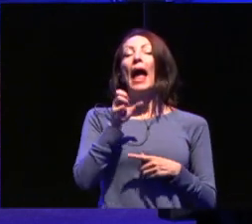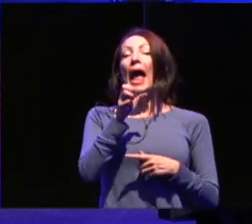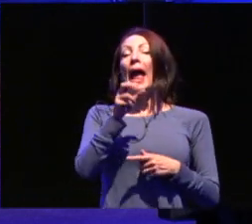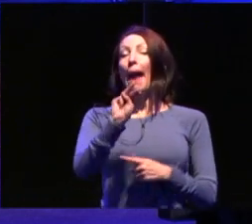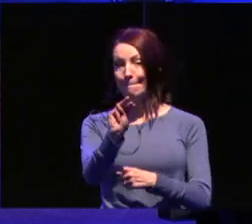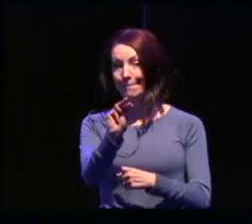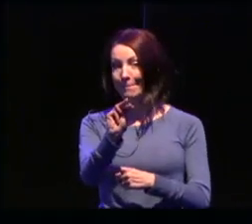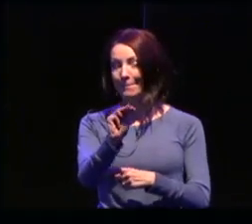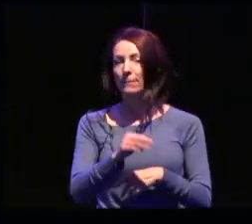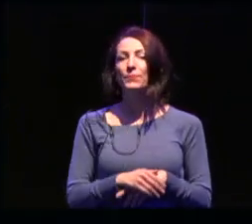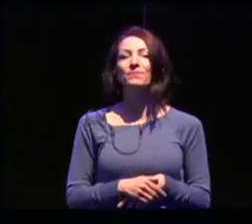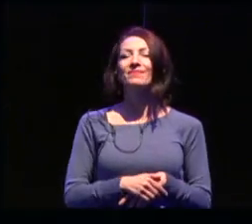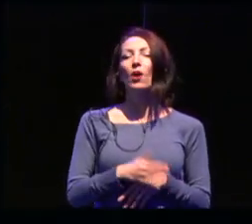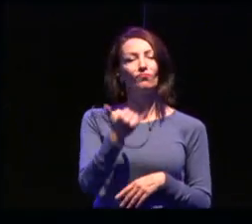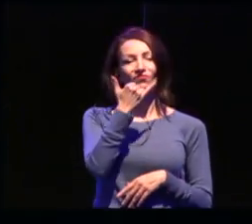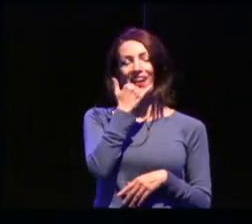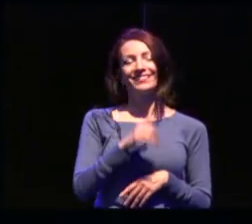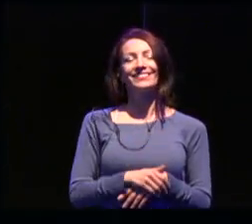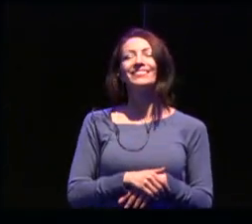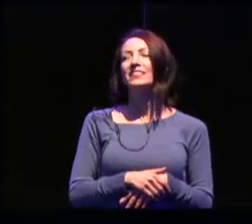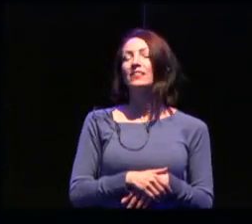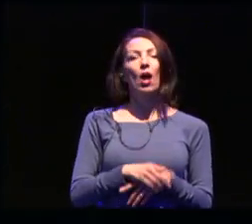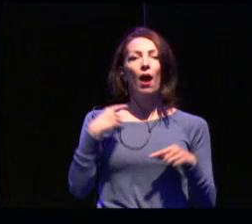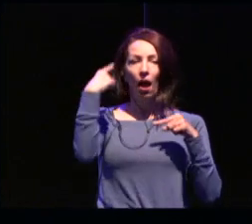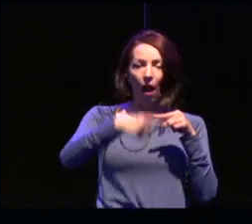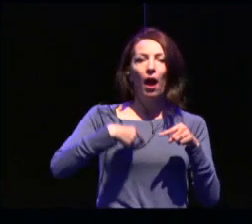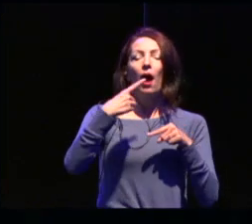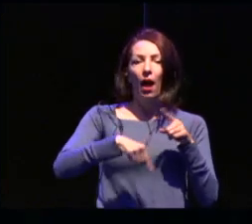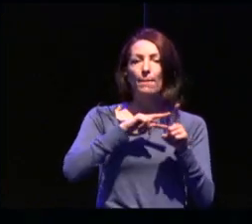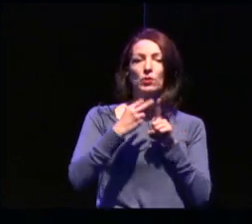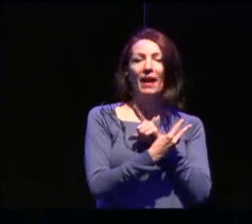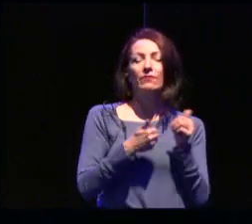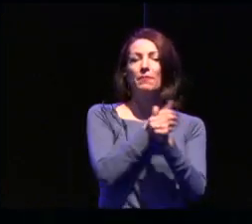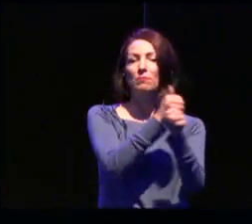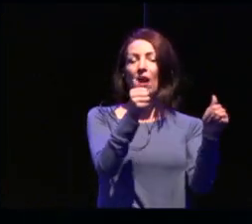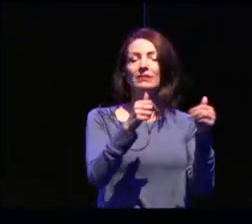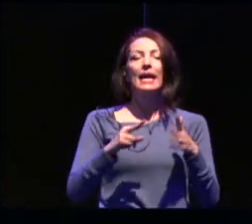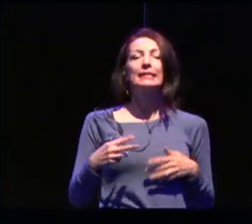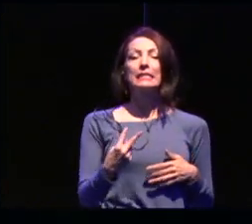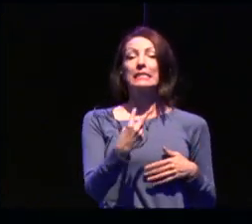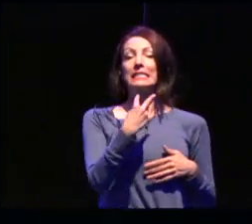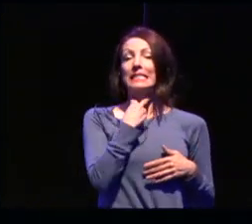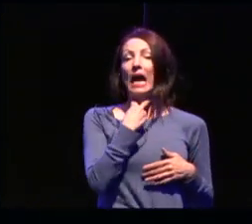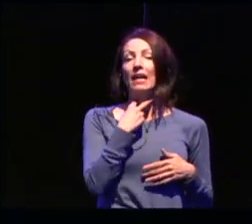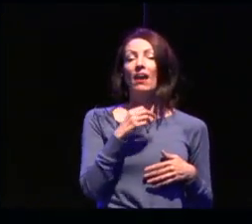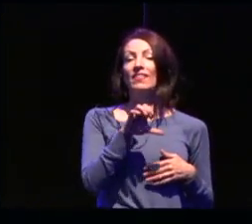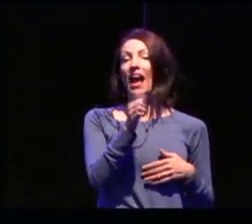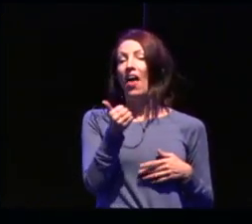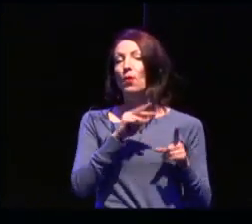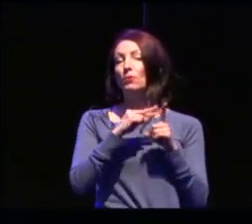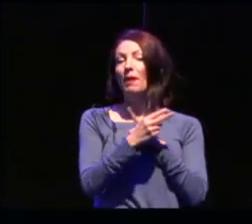her. I'll change them. And they get stuck in a petrified view of themselves, and they get stuck in a petrified view of the other